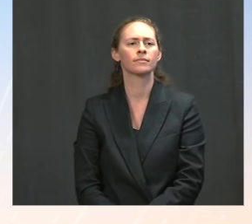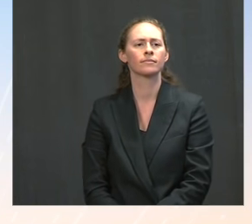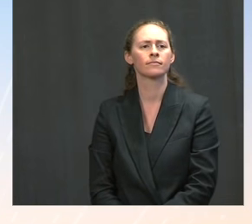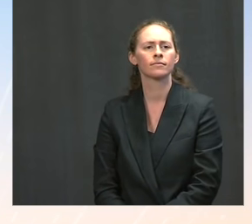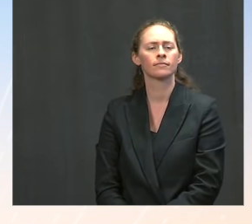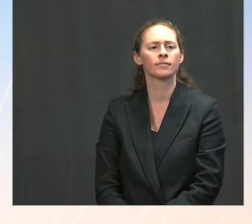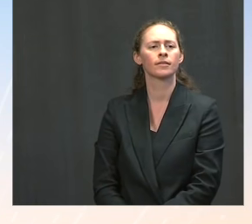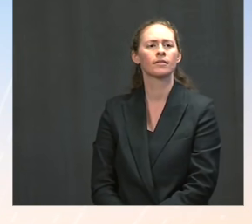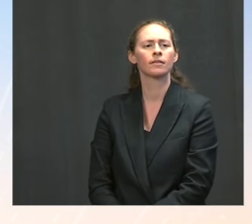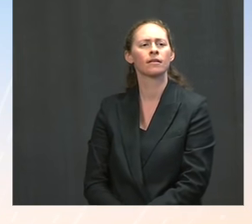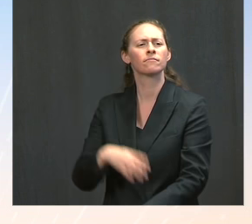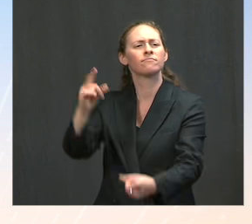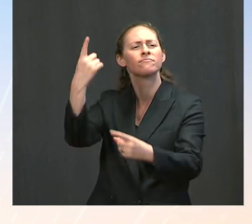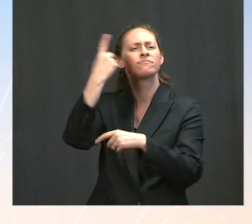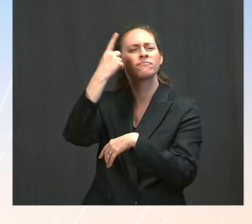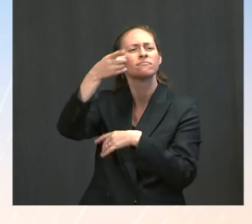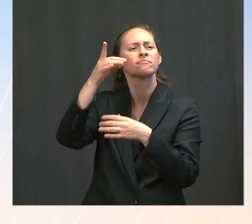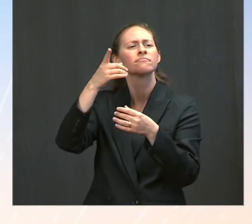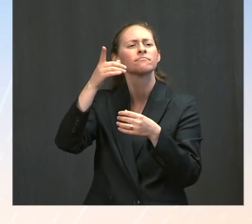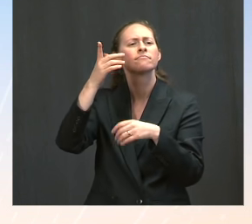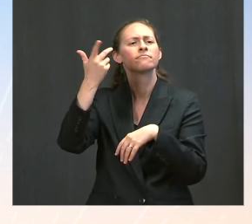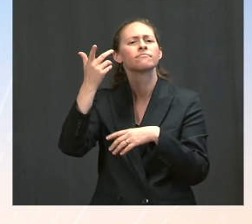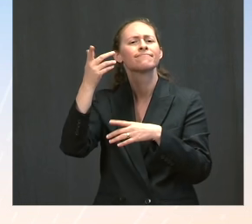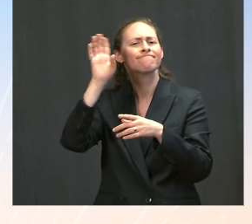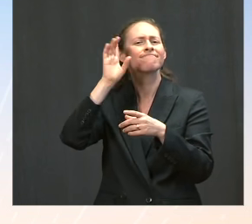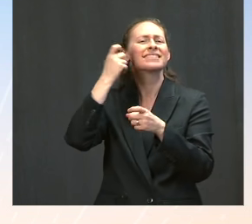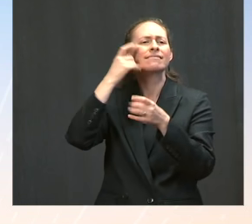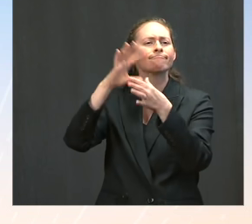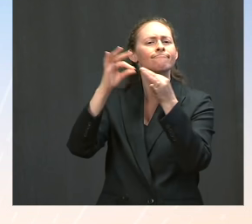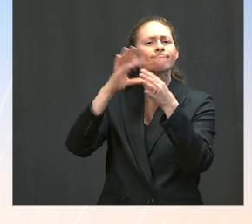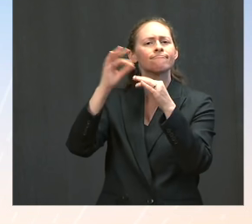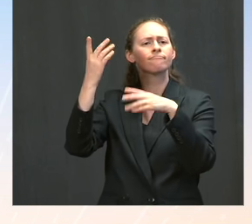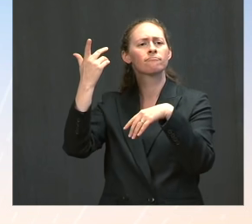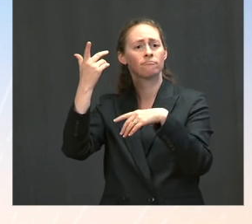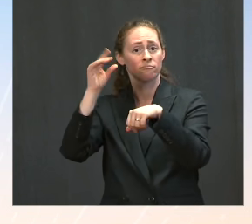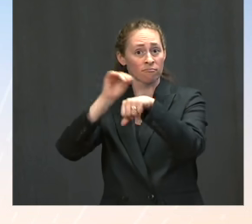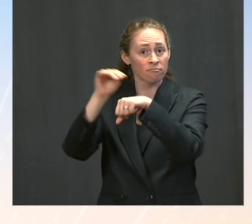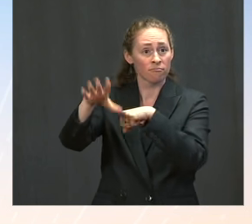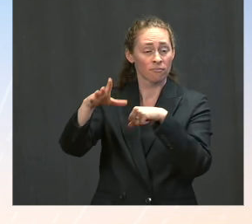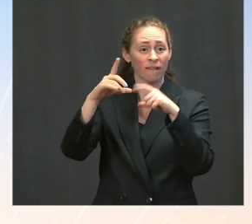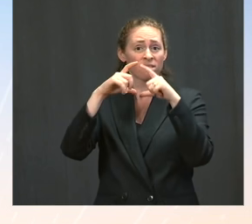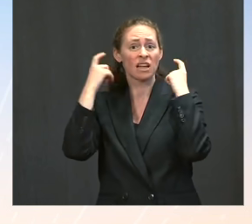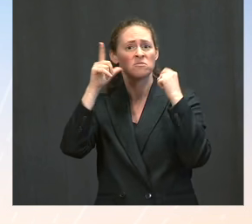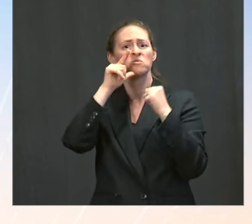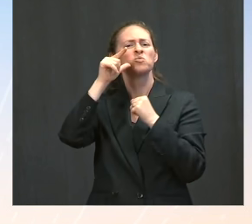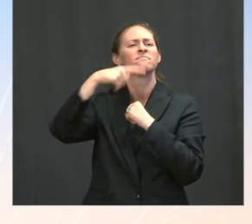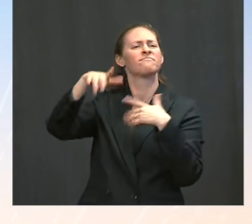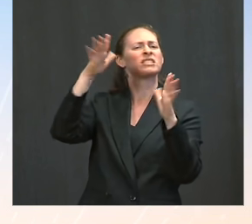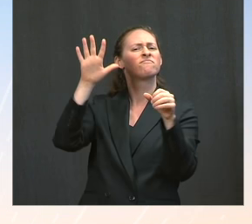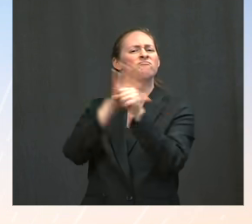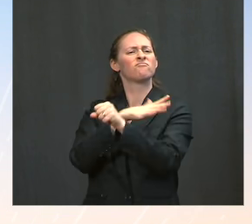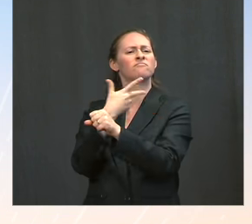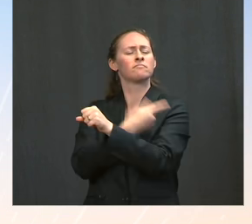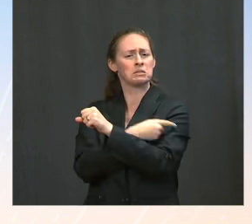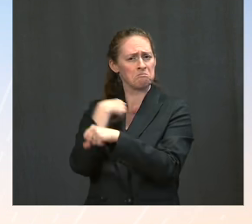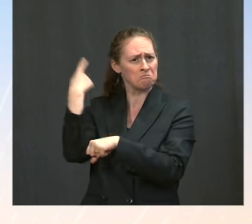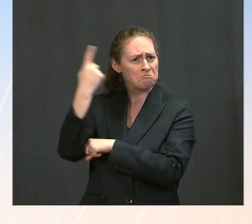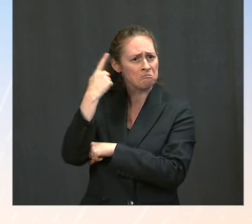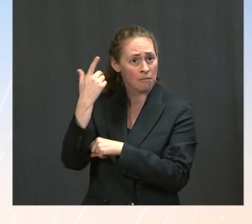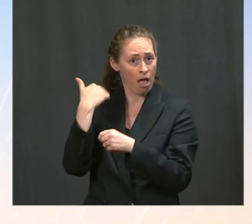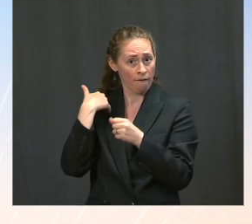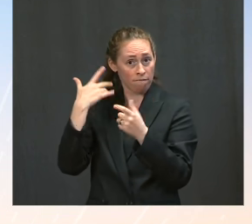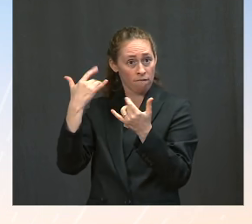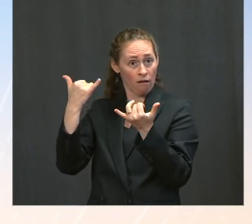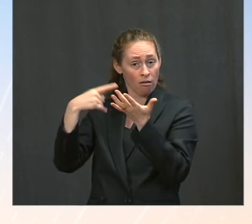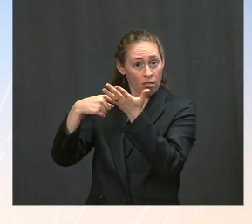the guidelines on wearing a face mask for fully vaccinated Americans, but have there been any conversations within the